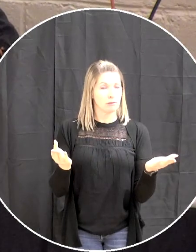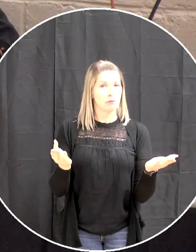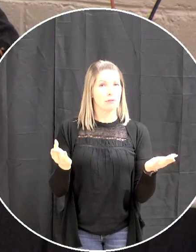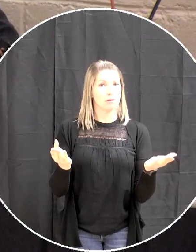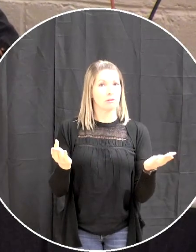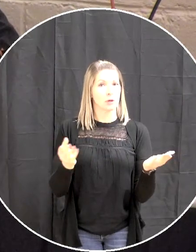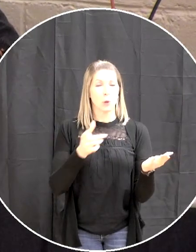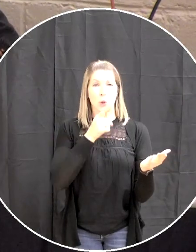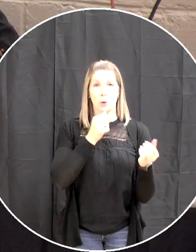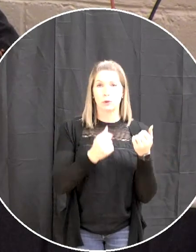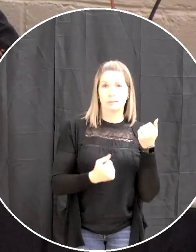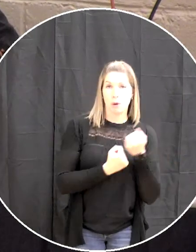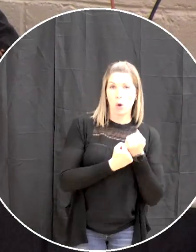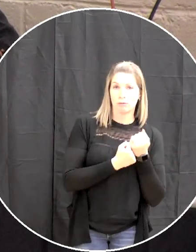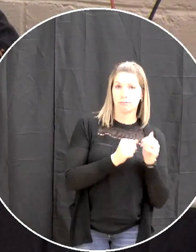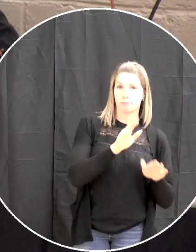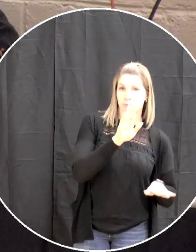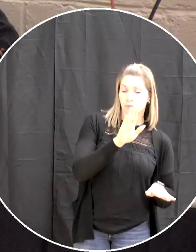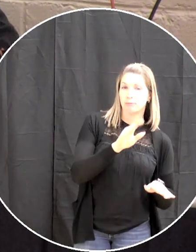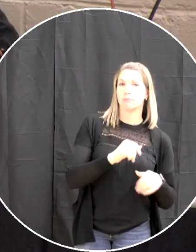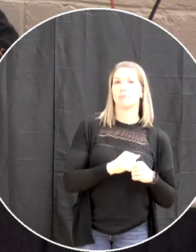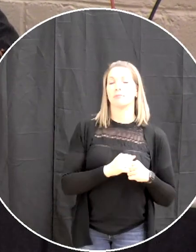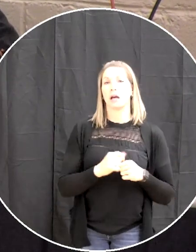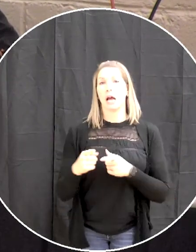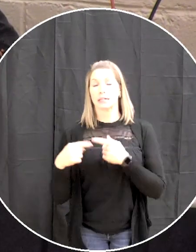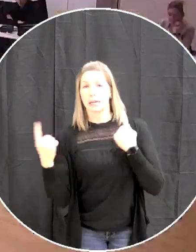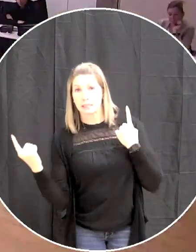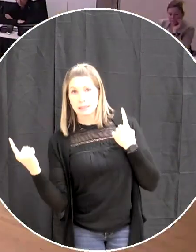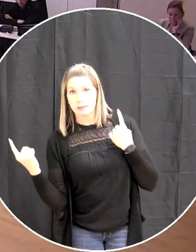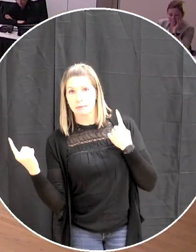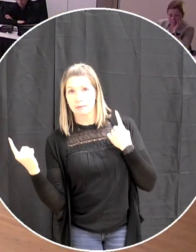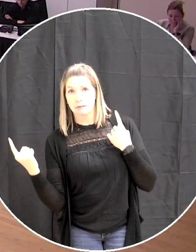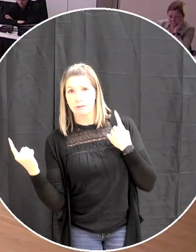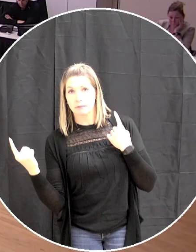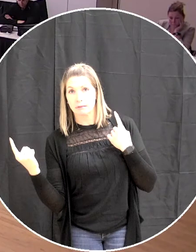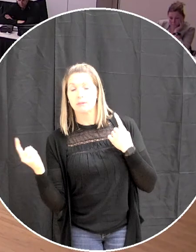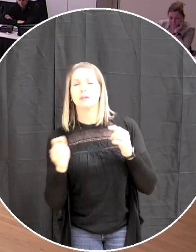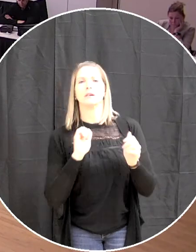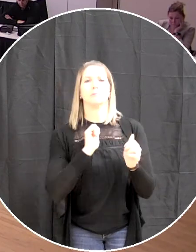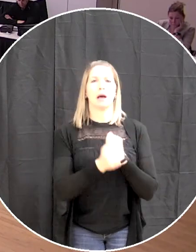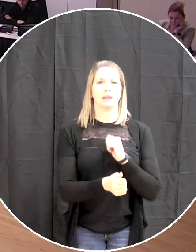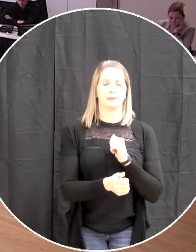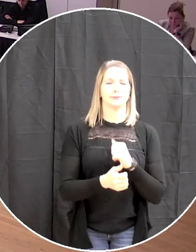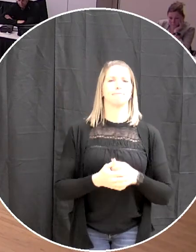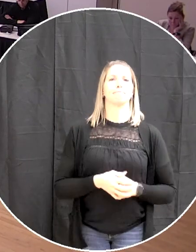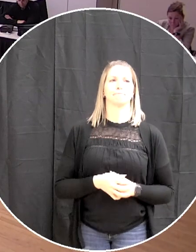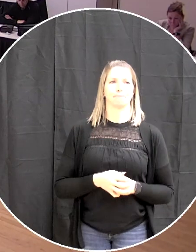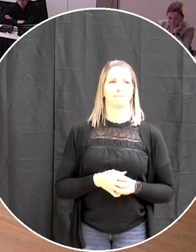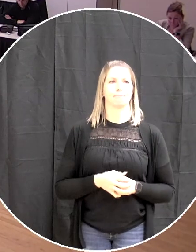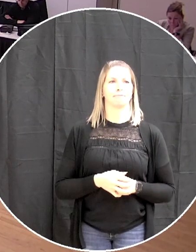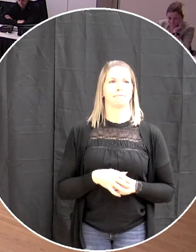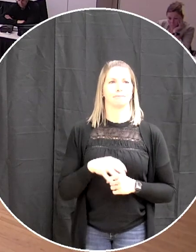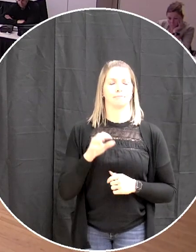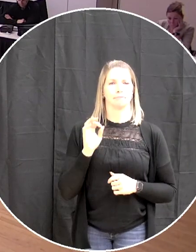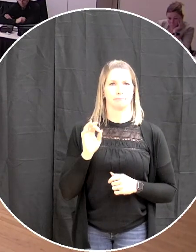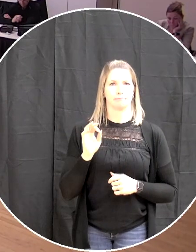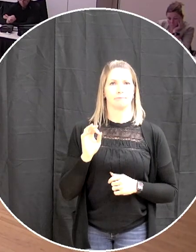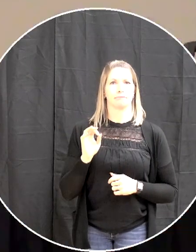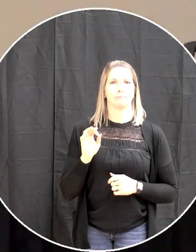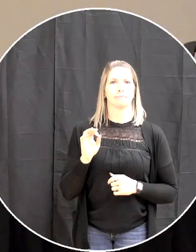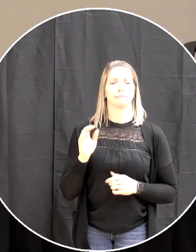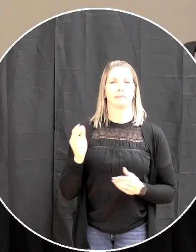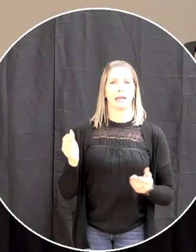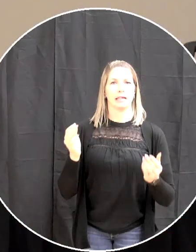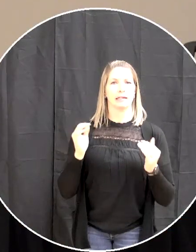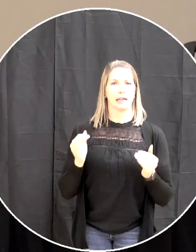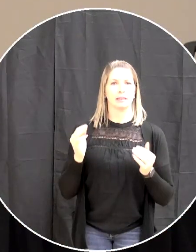All in favor? Those against? Motion carries. Thank you. The next motion is